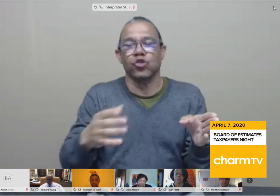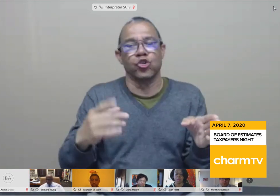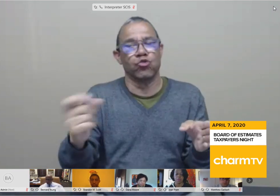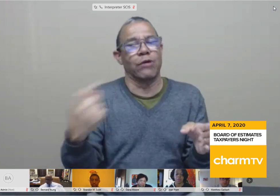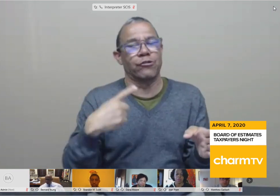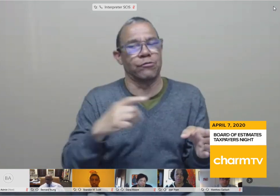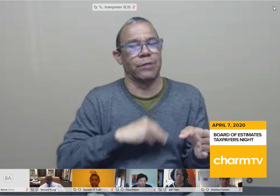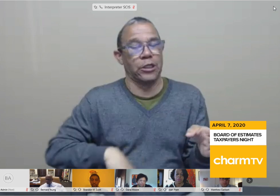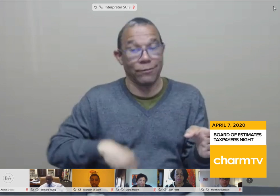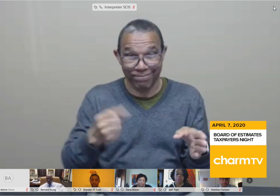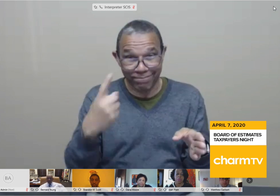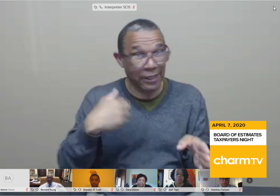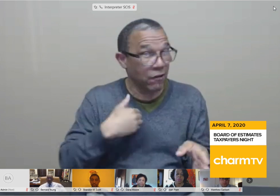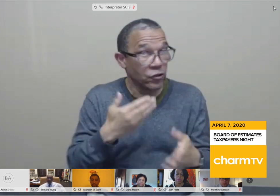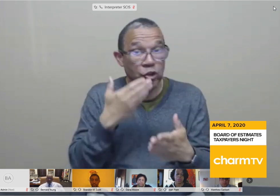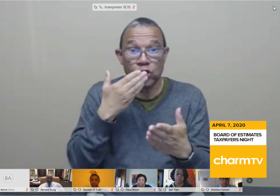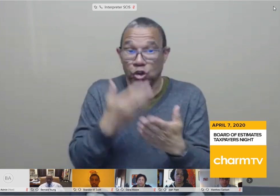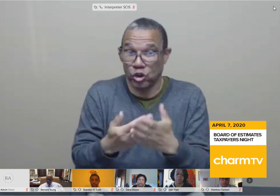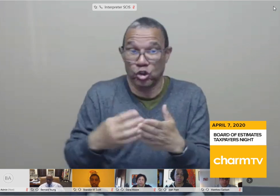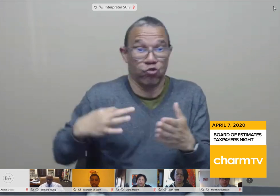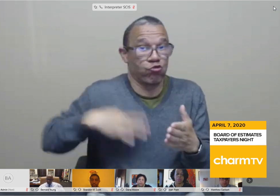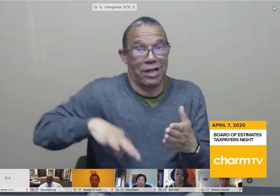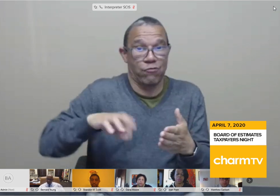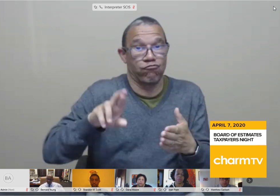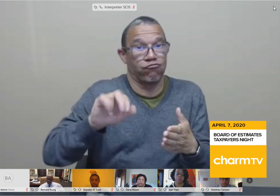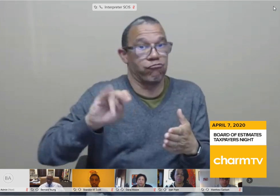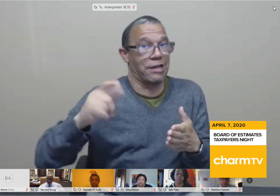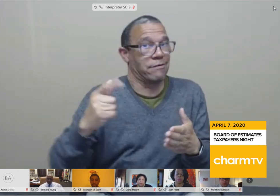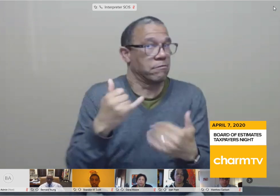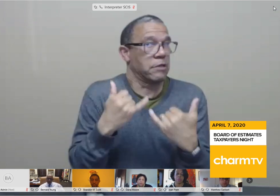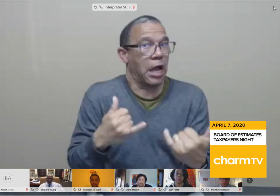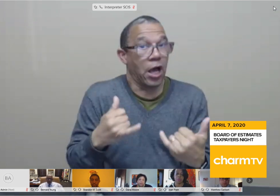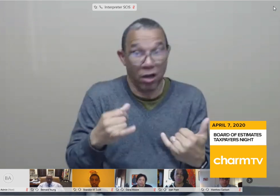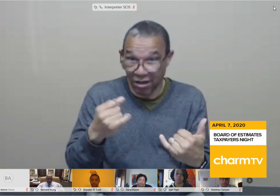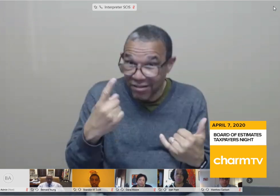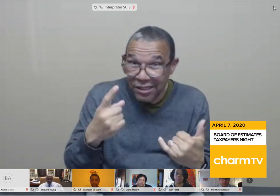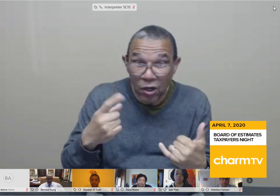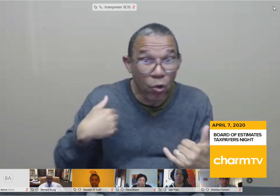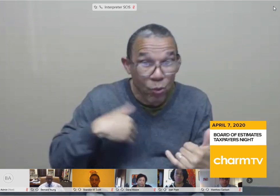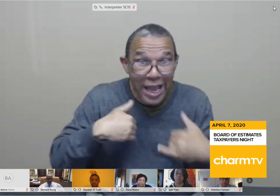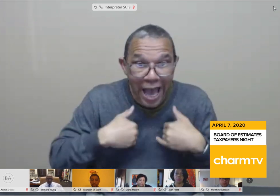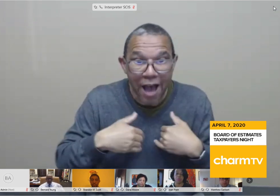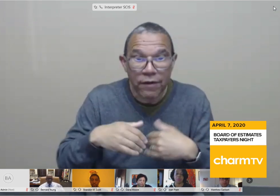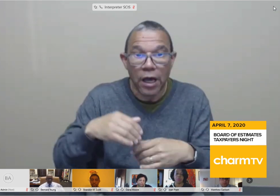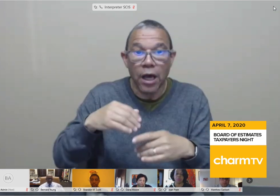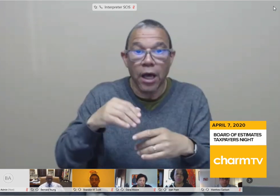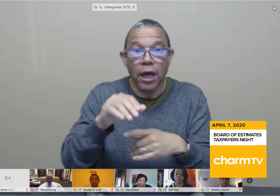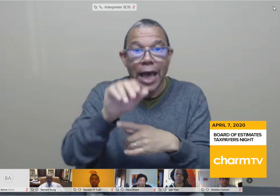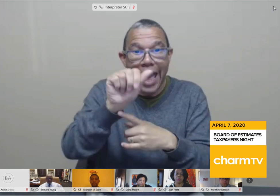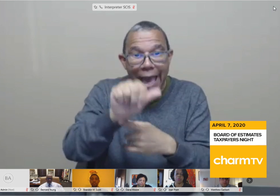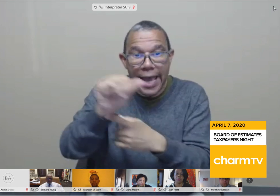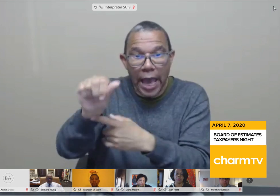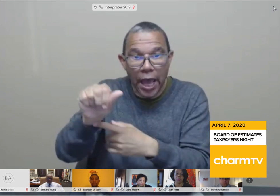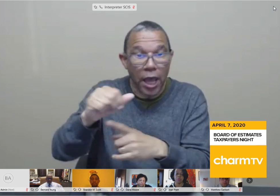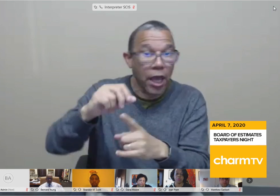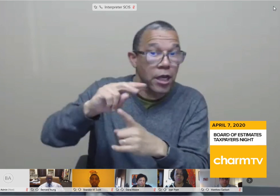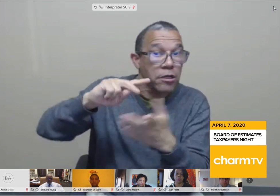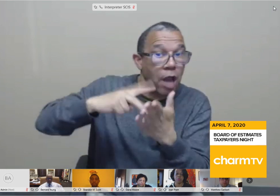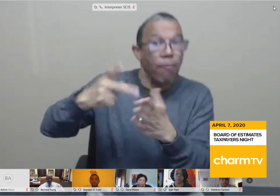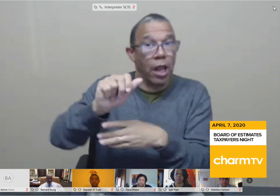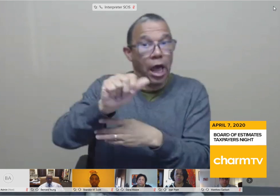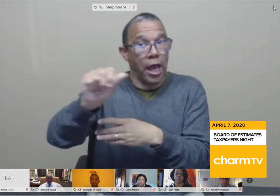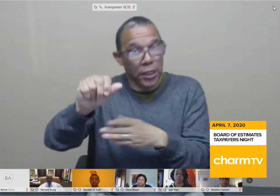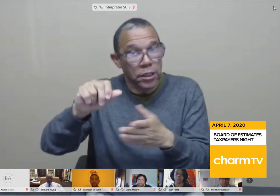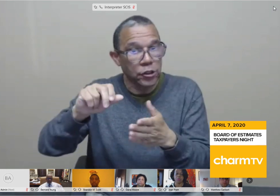a strong credit rating, and Baltimore is rated as a AA city, and the reason we have a strong